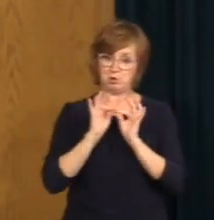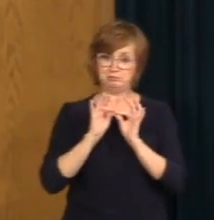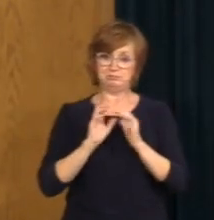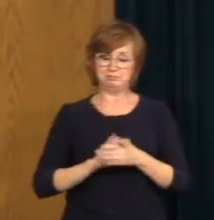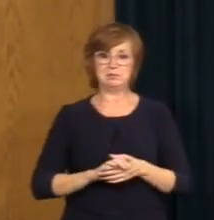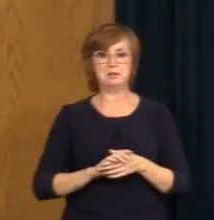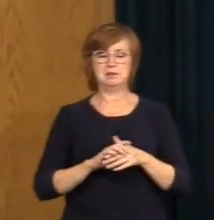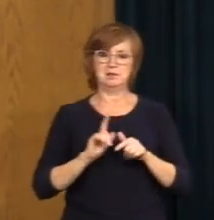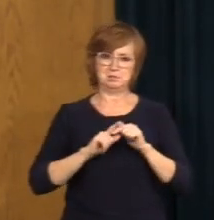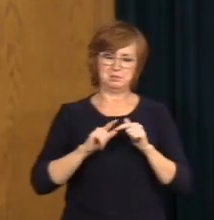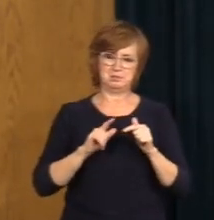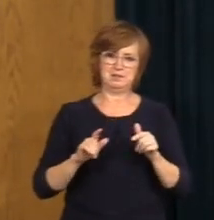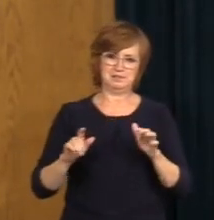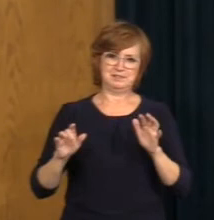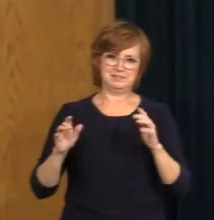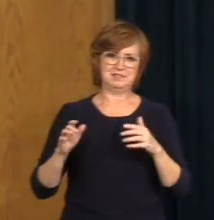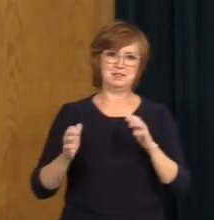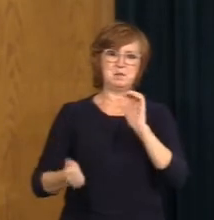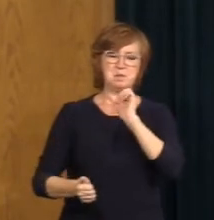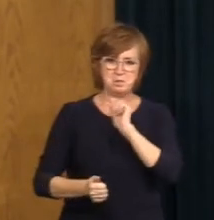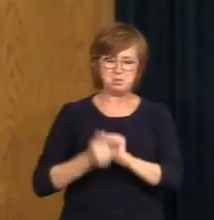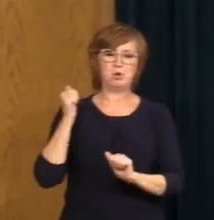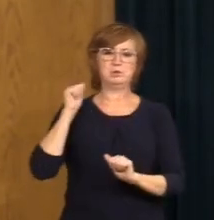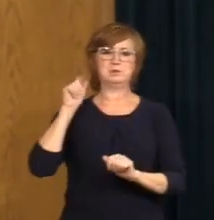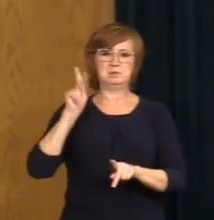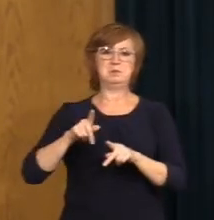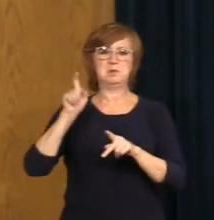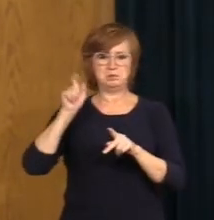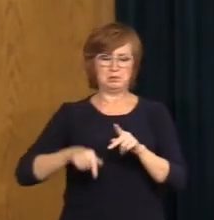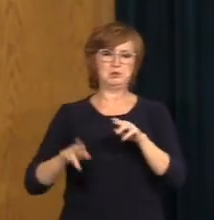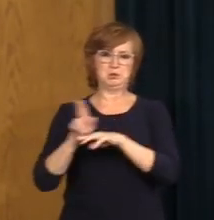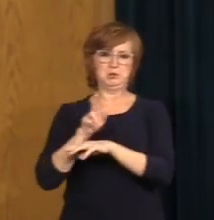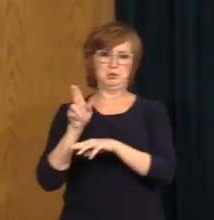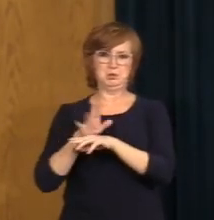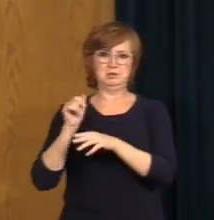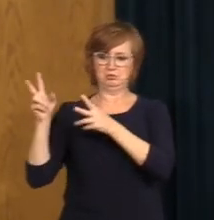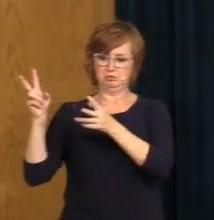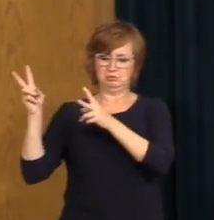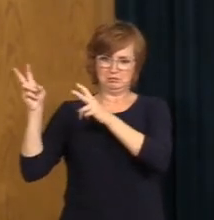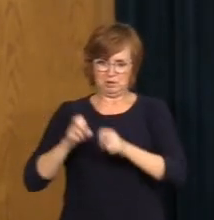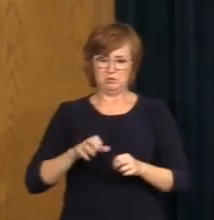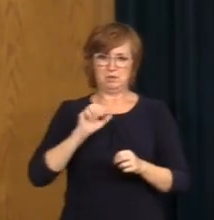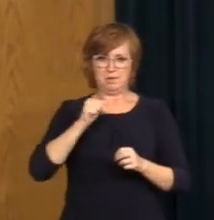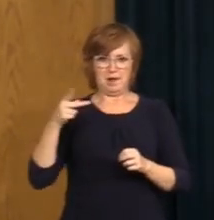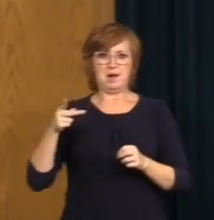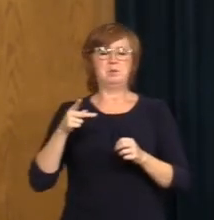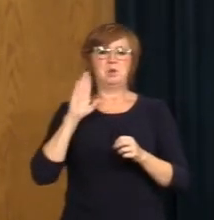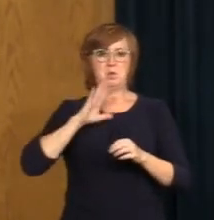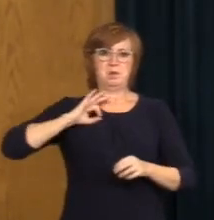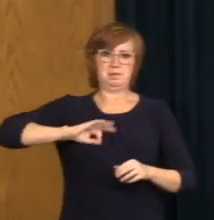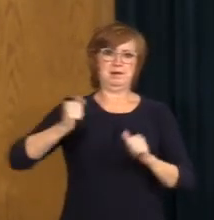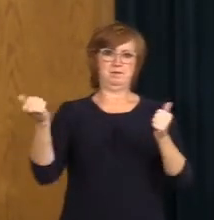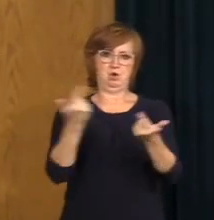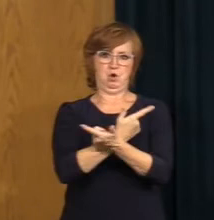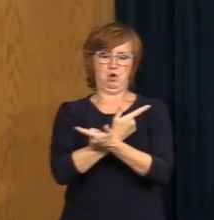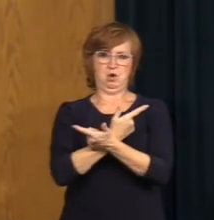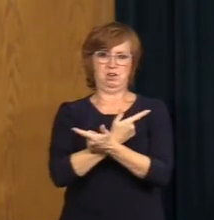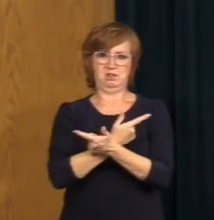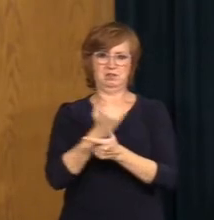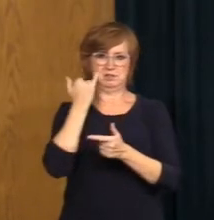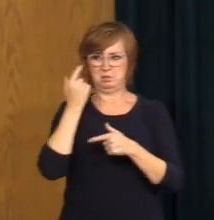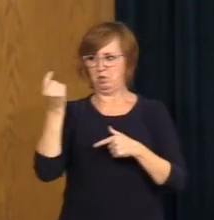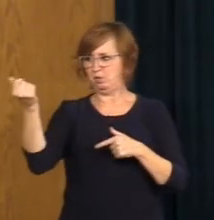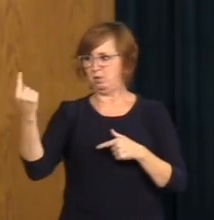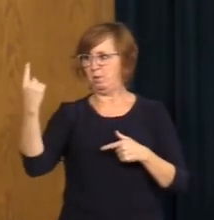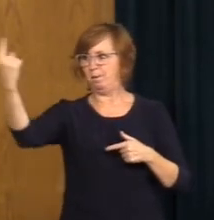useful if everyone or most people have it downloaded and active, because that's how the data is then useful. Because then if